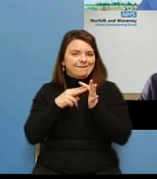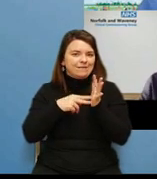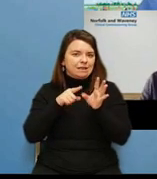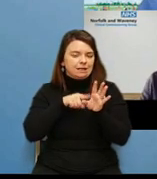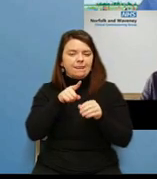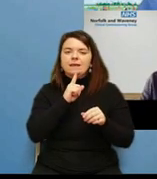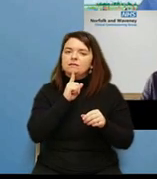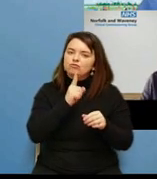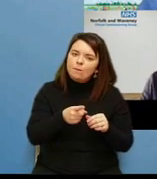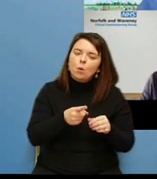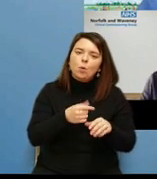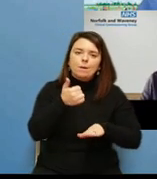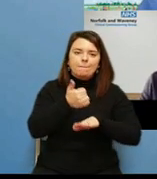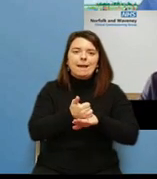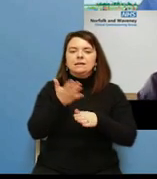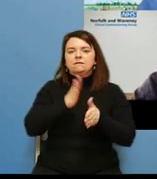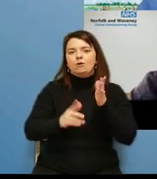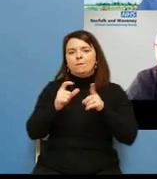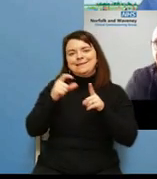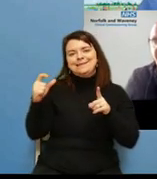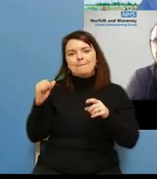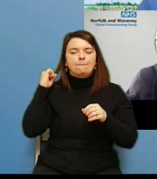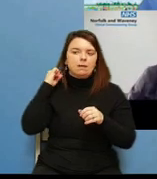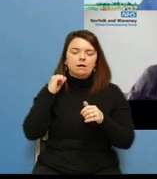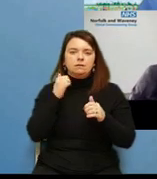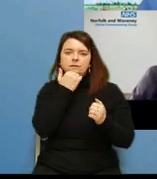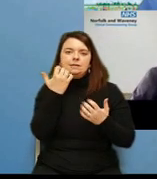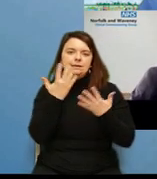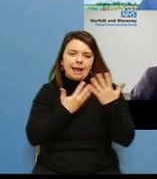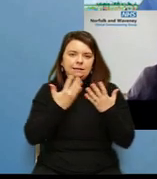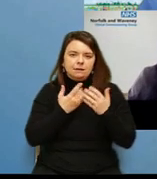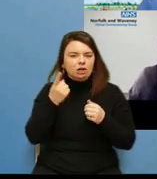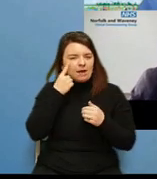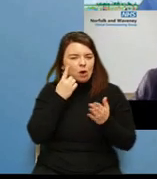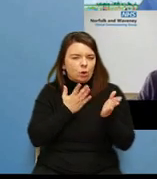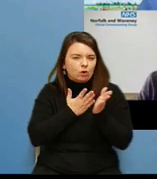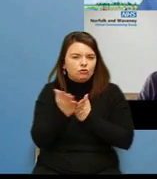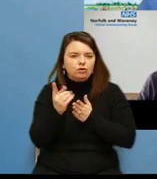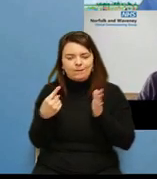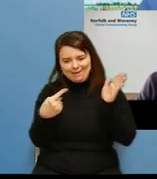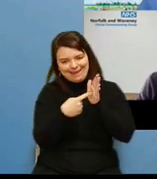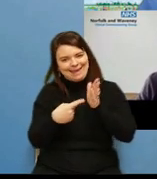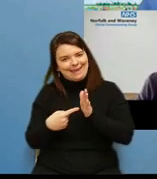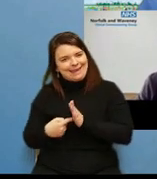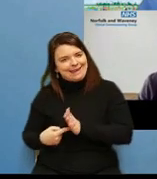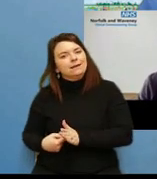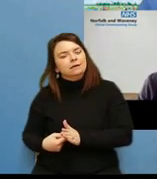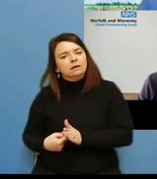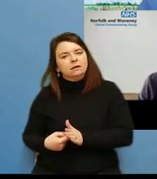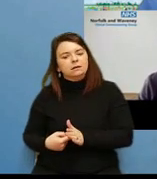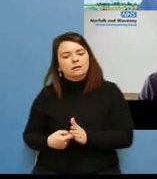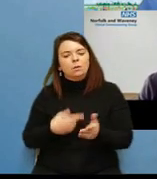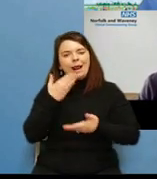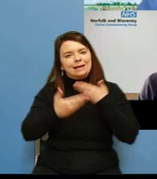standard prescribing report based on December data as it is, and just looking through some